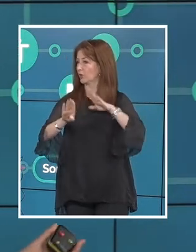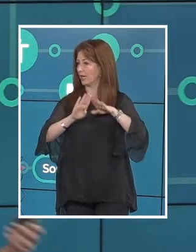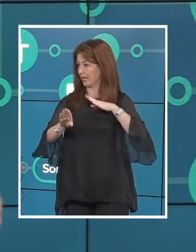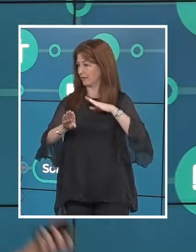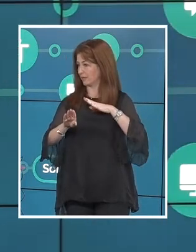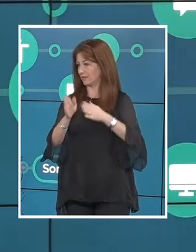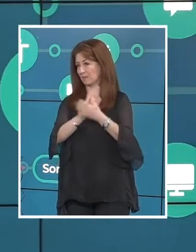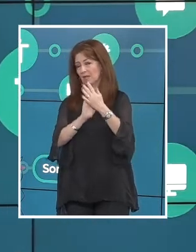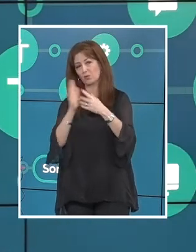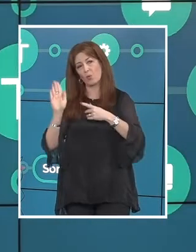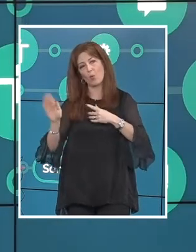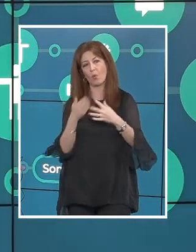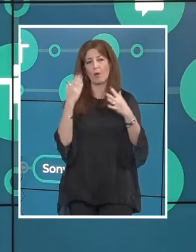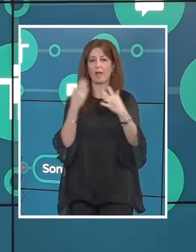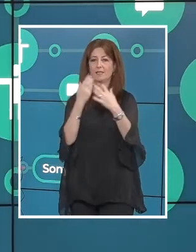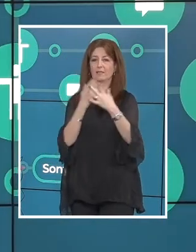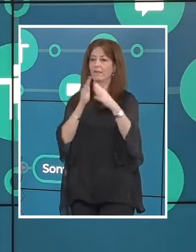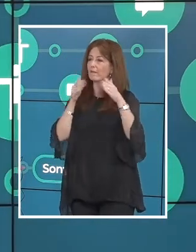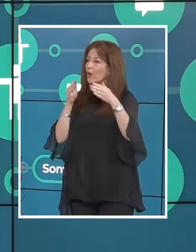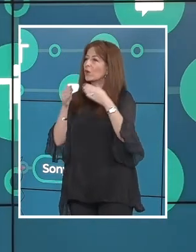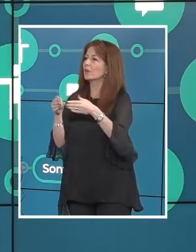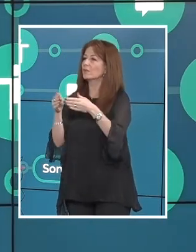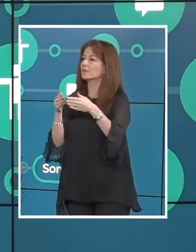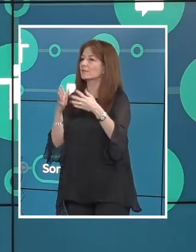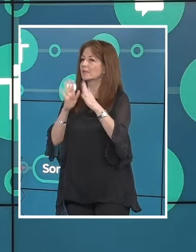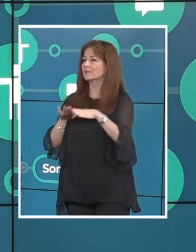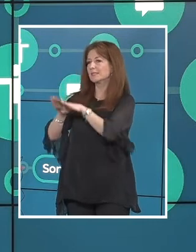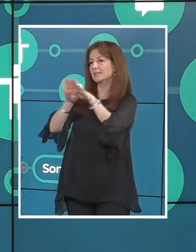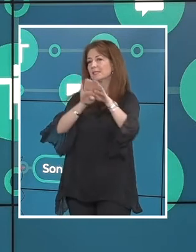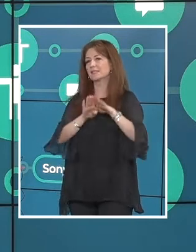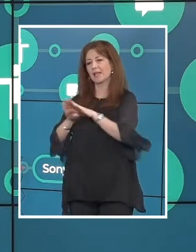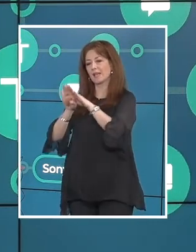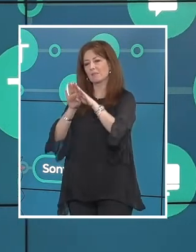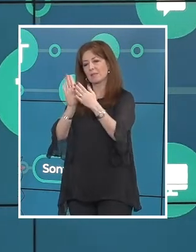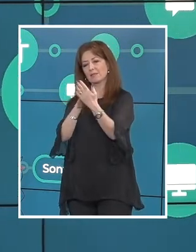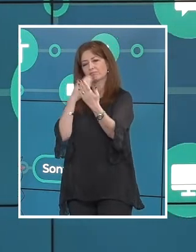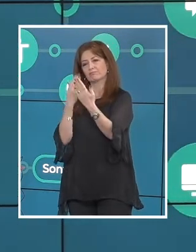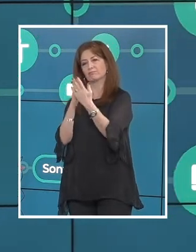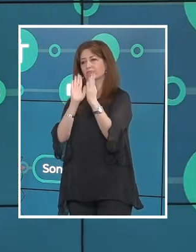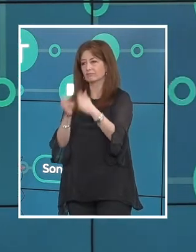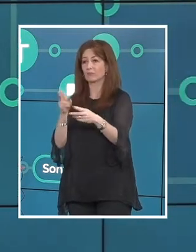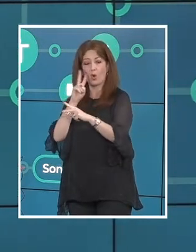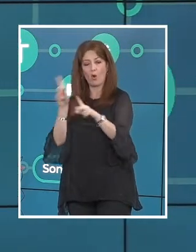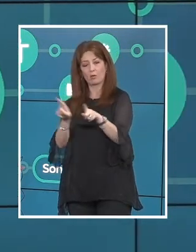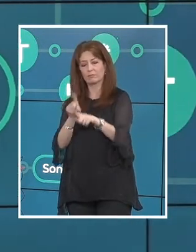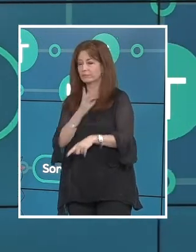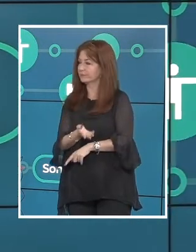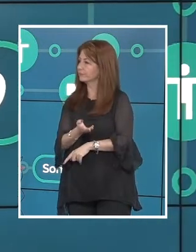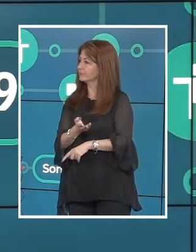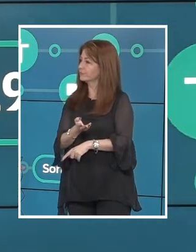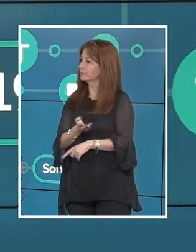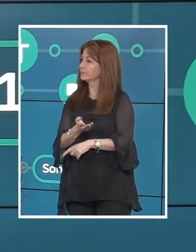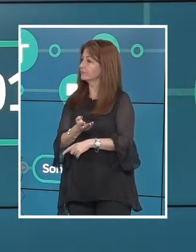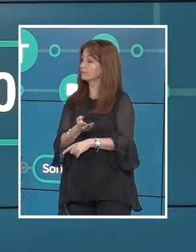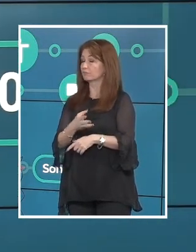all of our editorial folks were on the same page of what authentic representation looked like in our editorial content. And it was